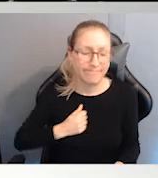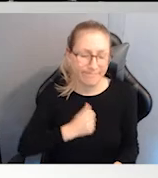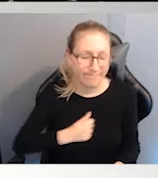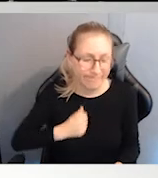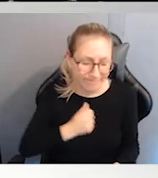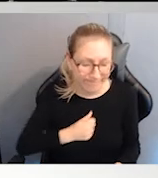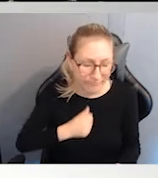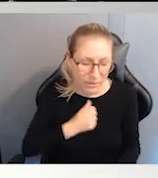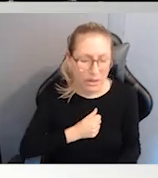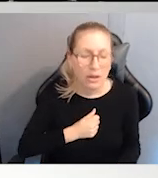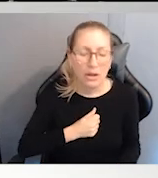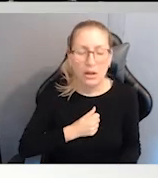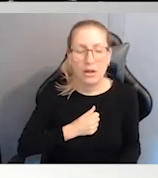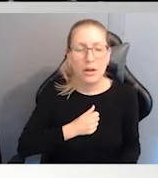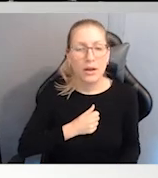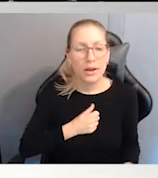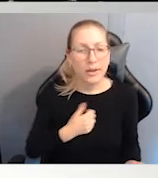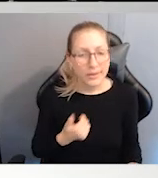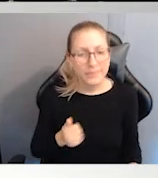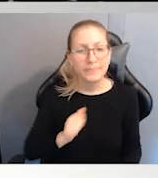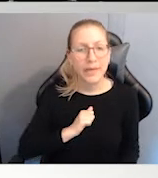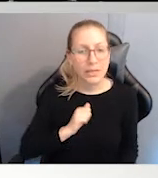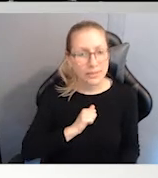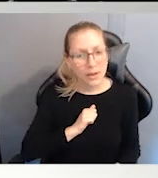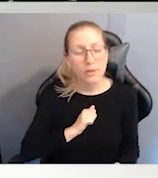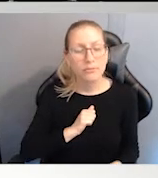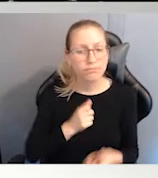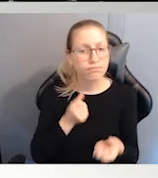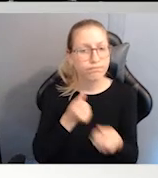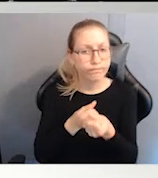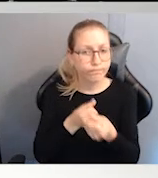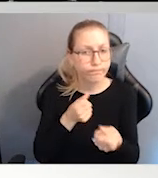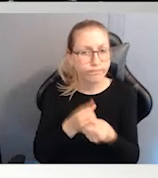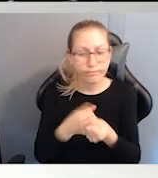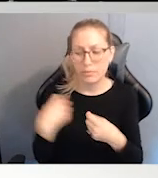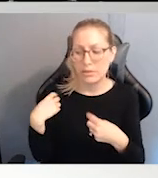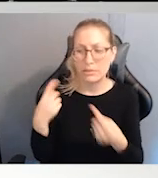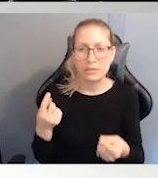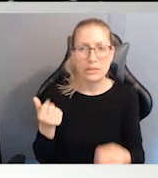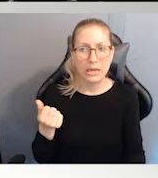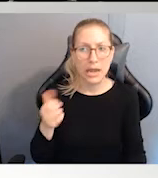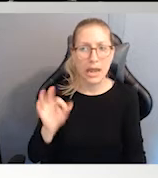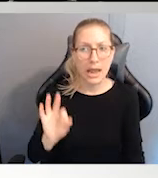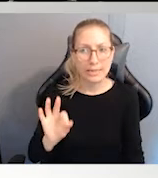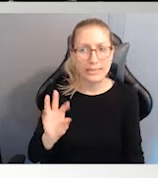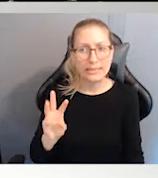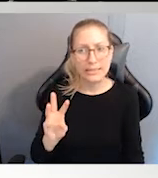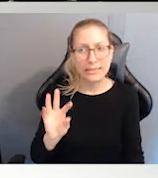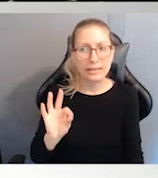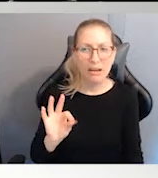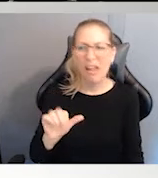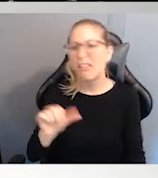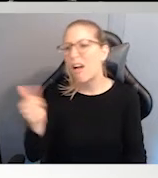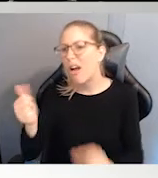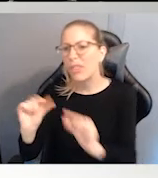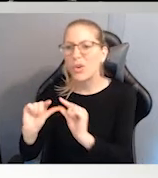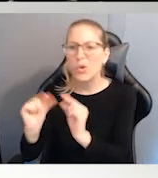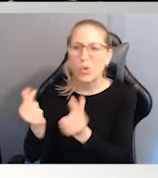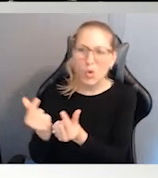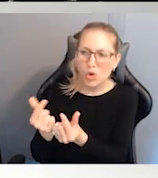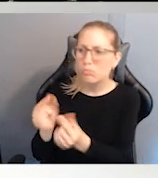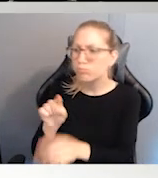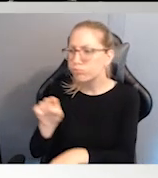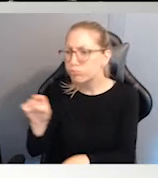I've been a self-advocate since 1969 with other groups before I came up here